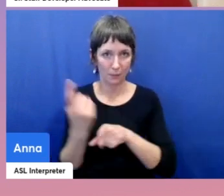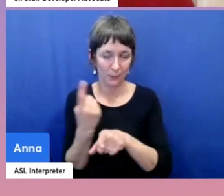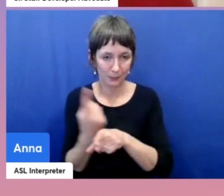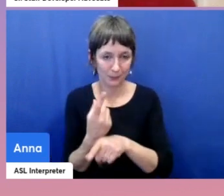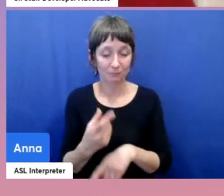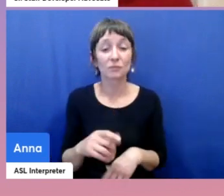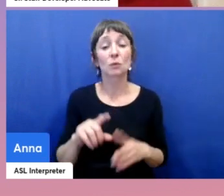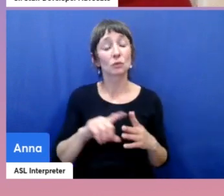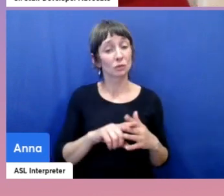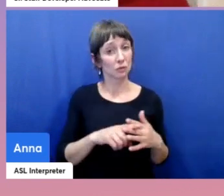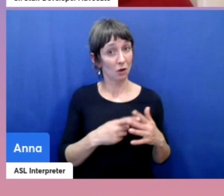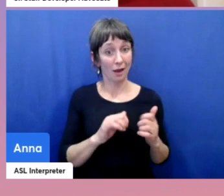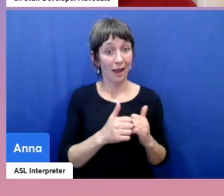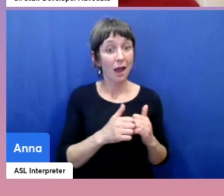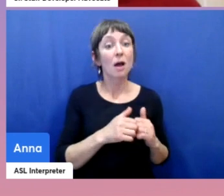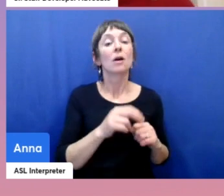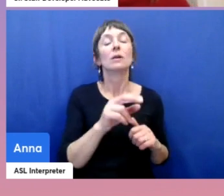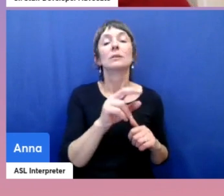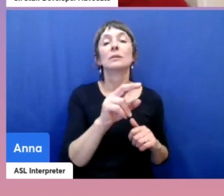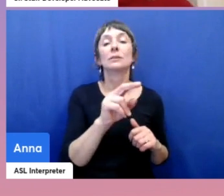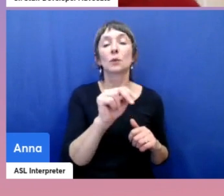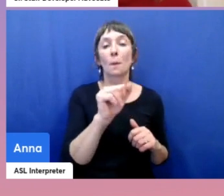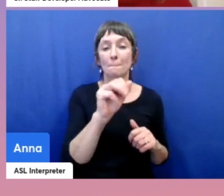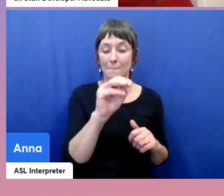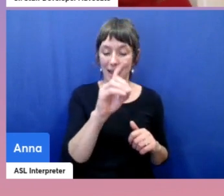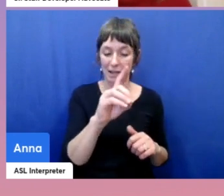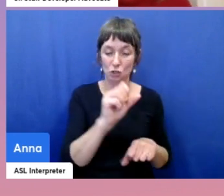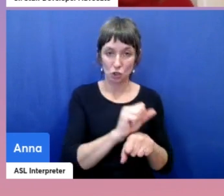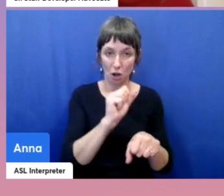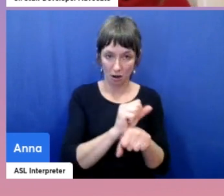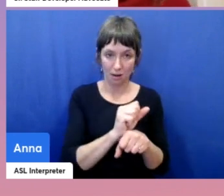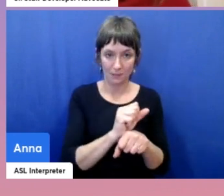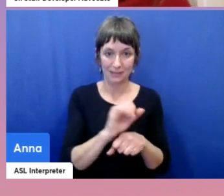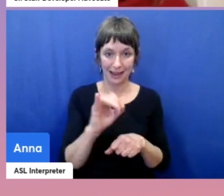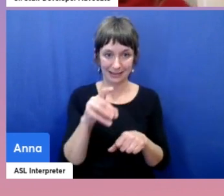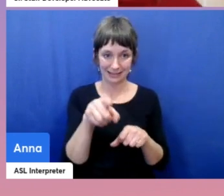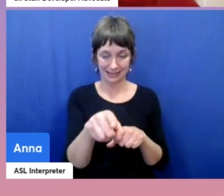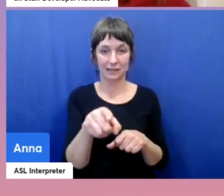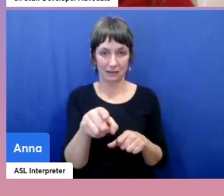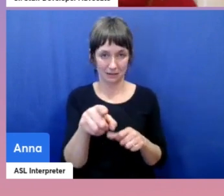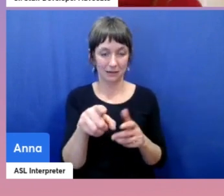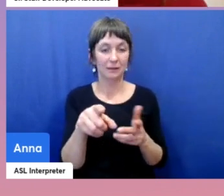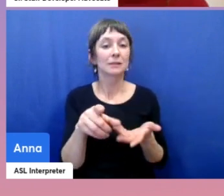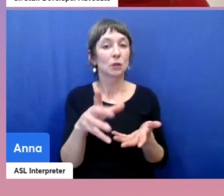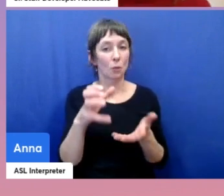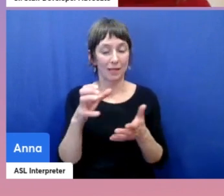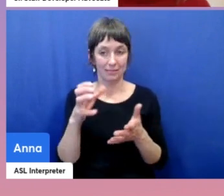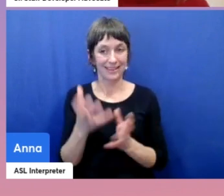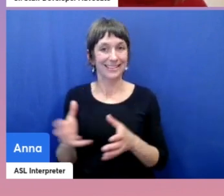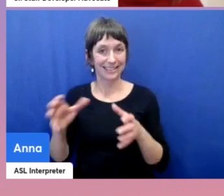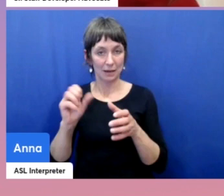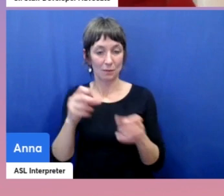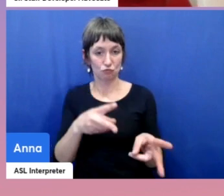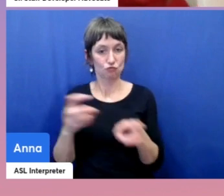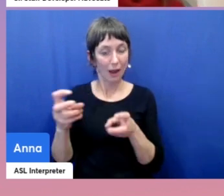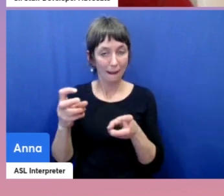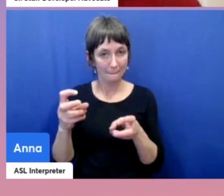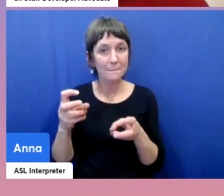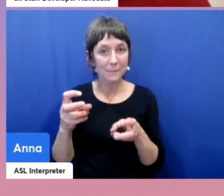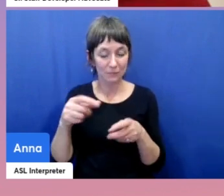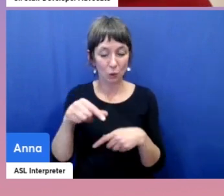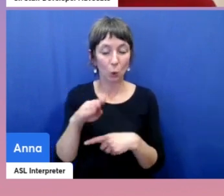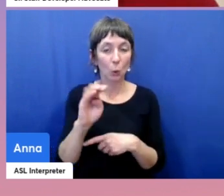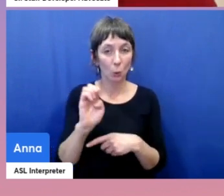Nomad jobs allocation ID so that we can remote into our K0's container running in Nomad to grab its kube config file contents and pop